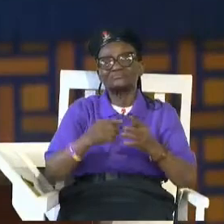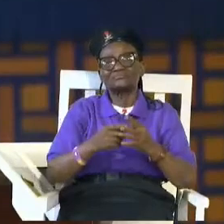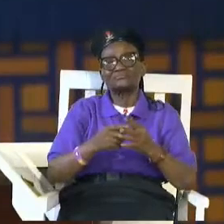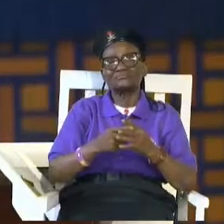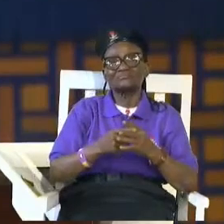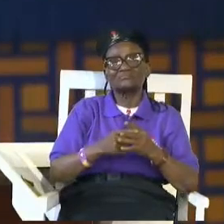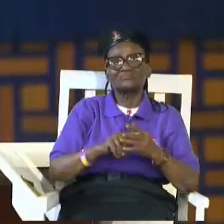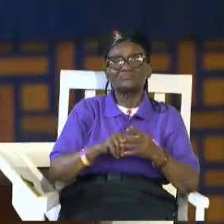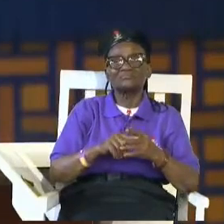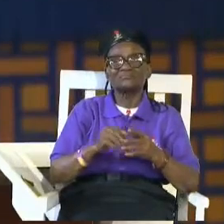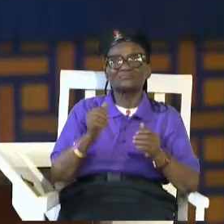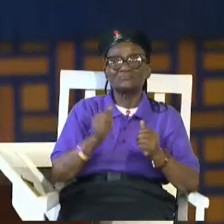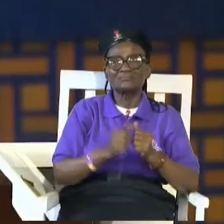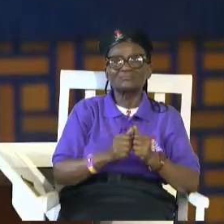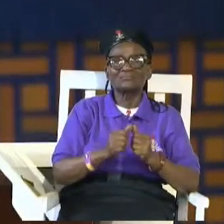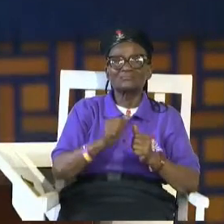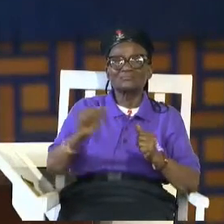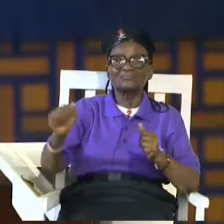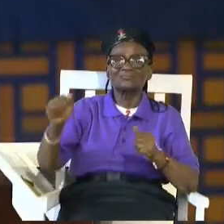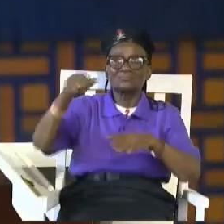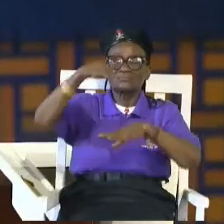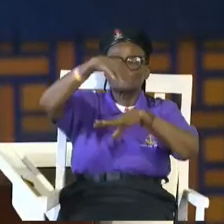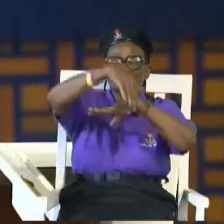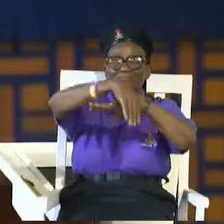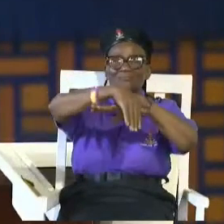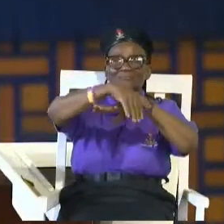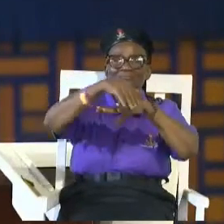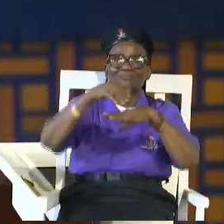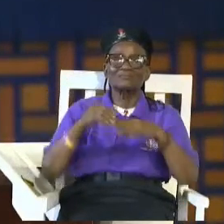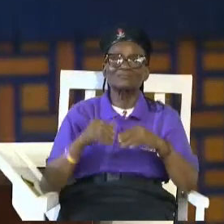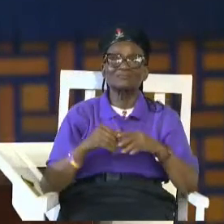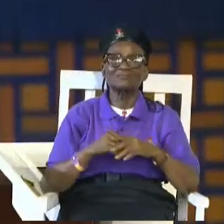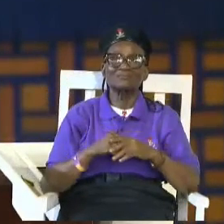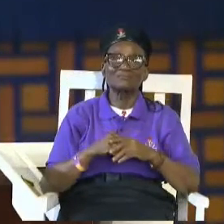begins with a night.